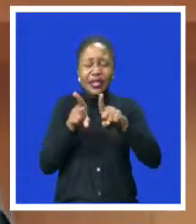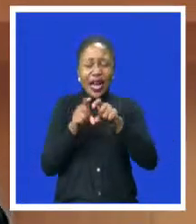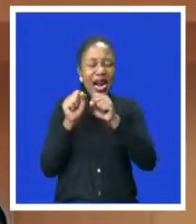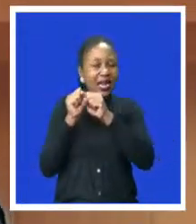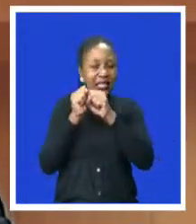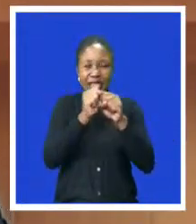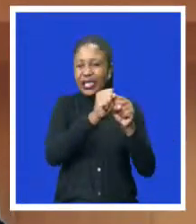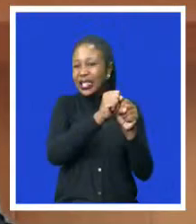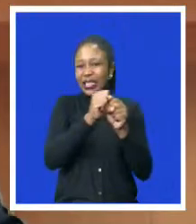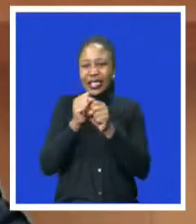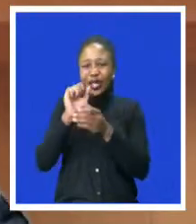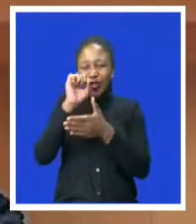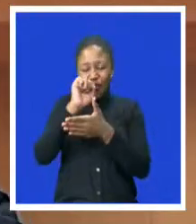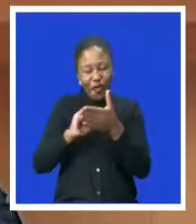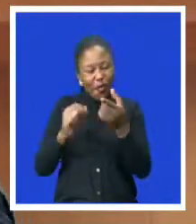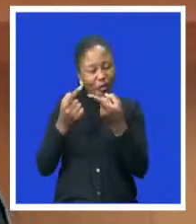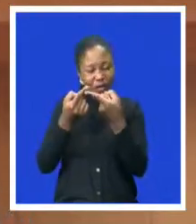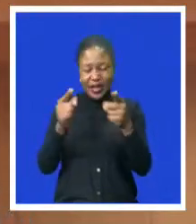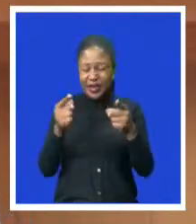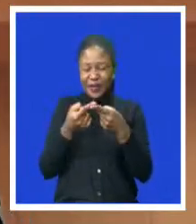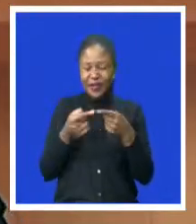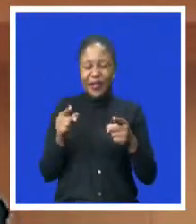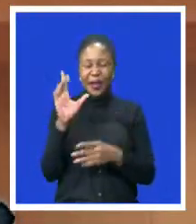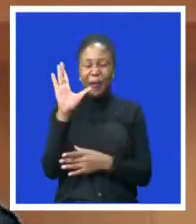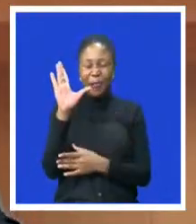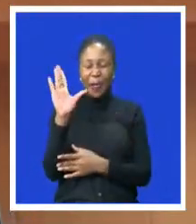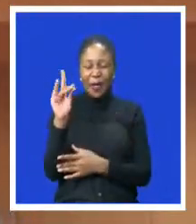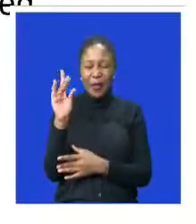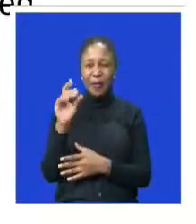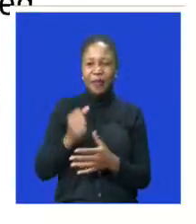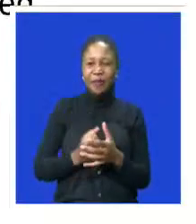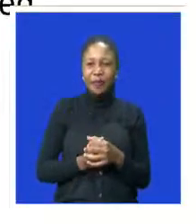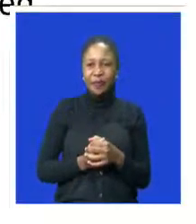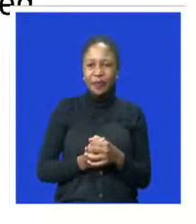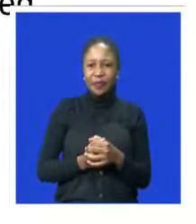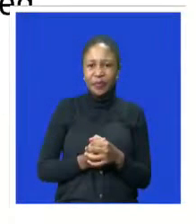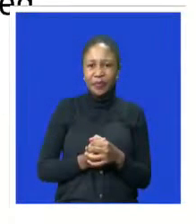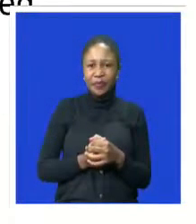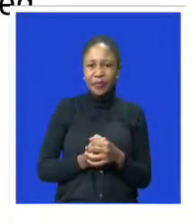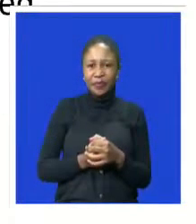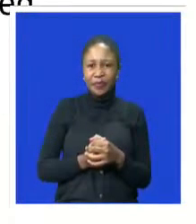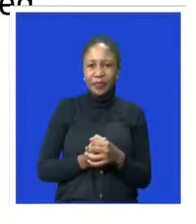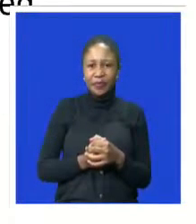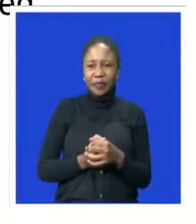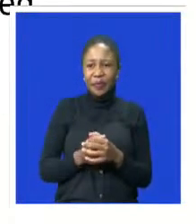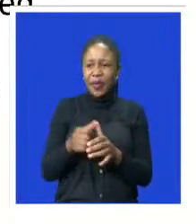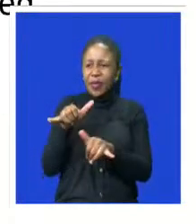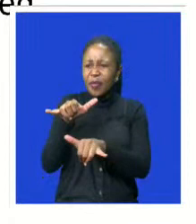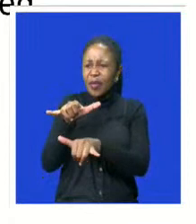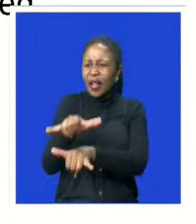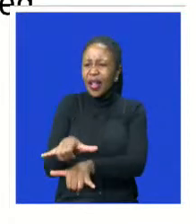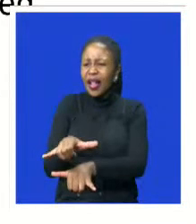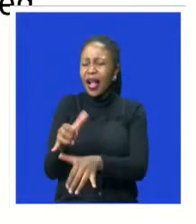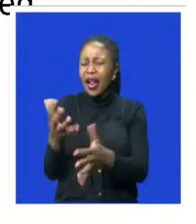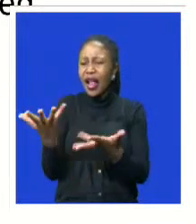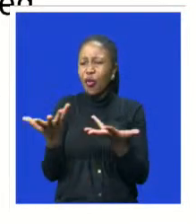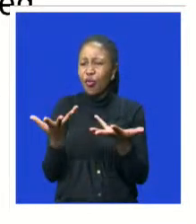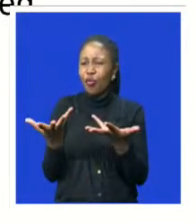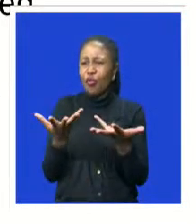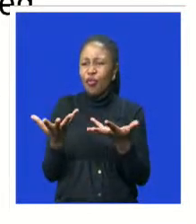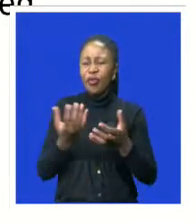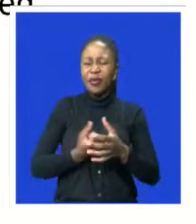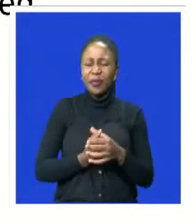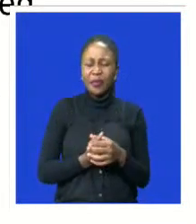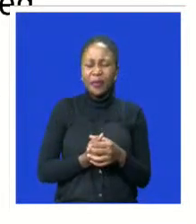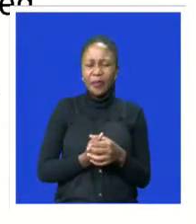the animals. Where did they live? We are talking about the Khoikhoi now. They